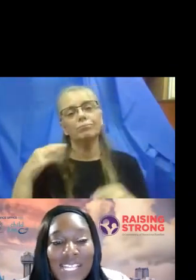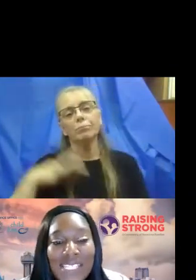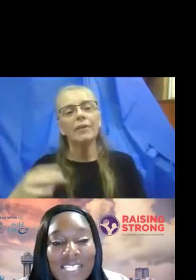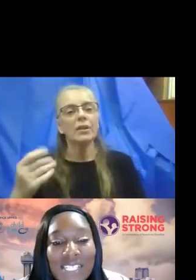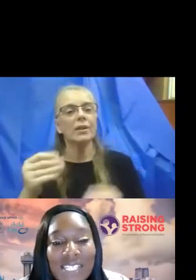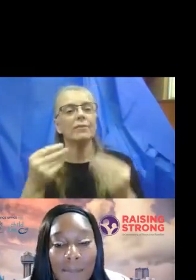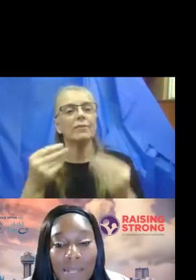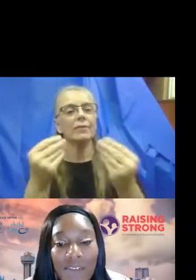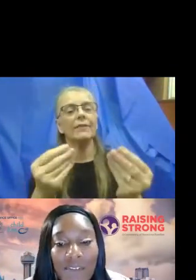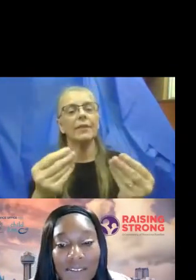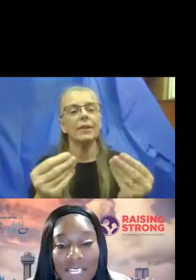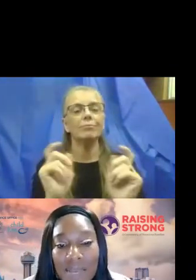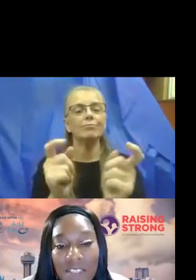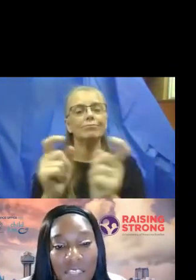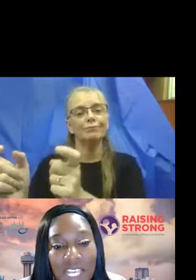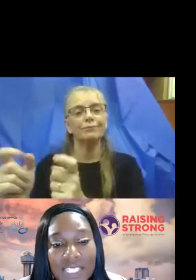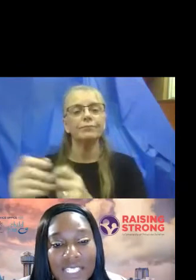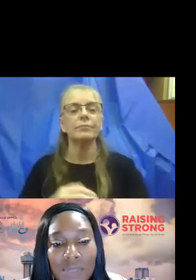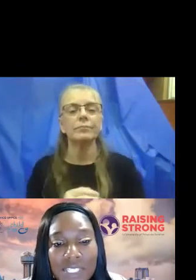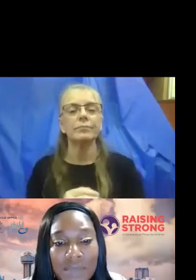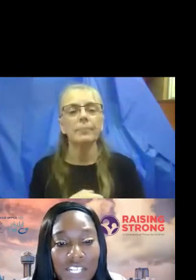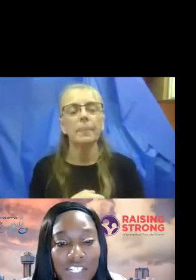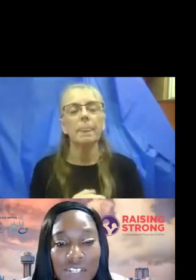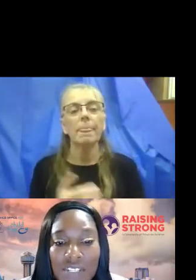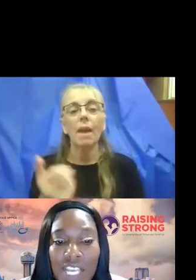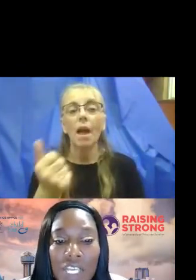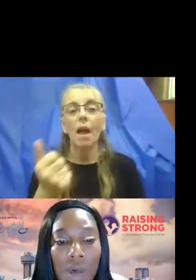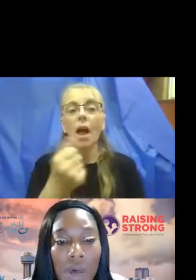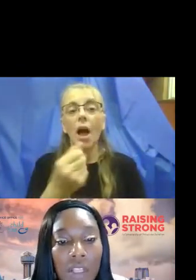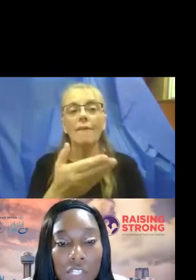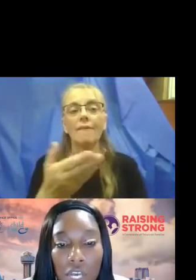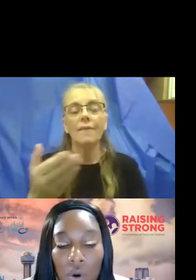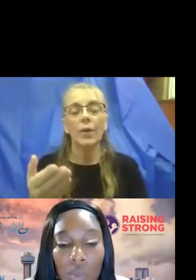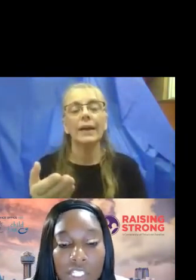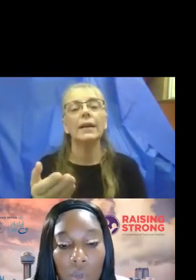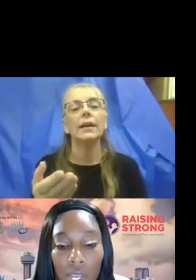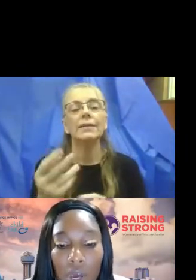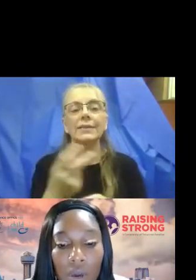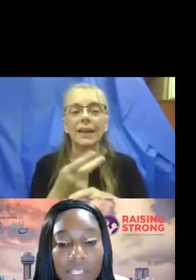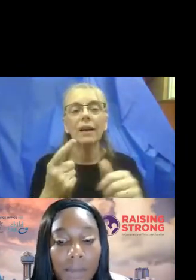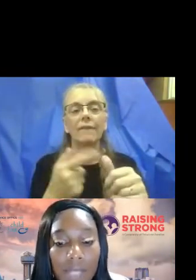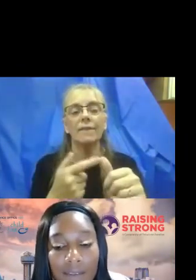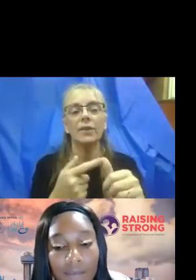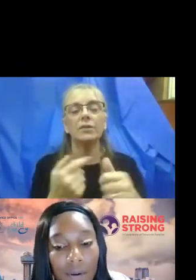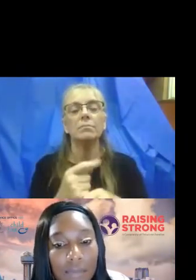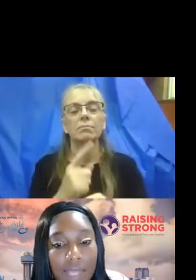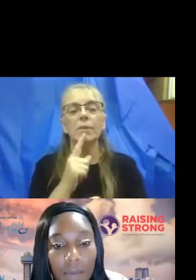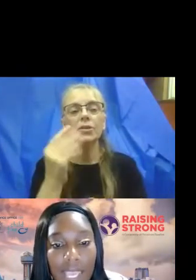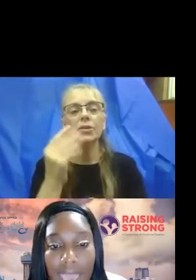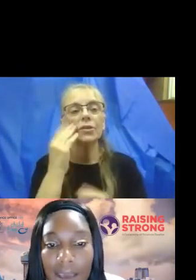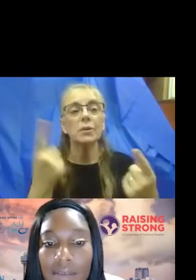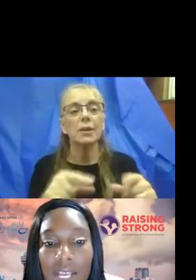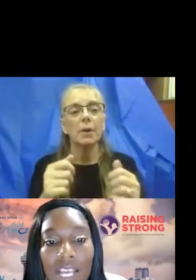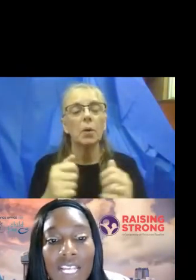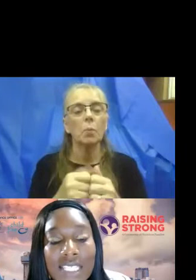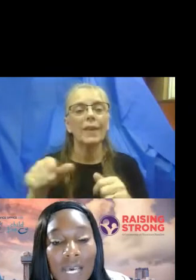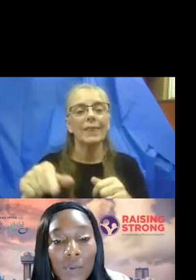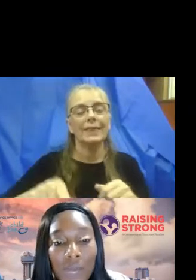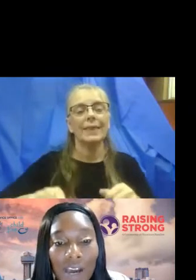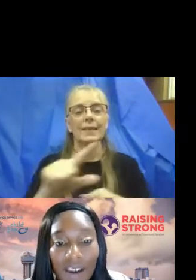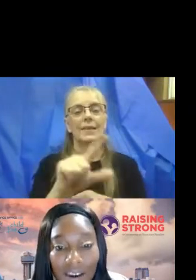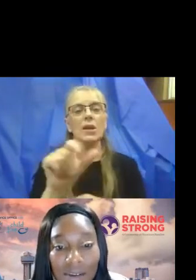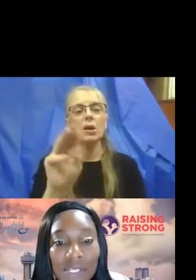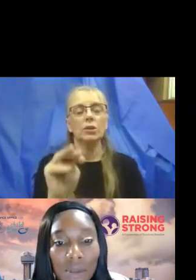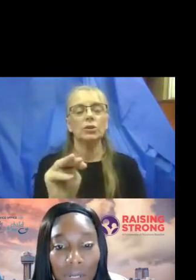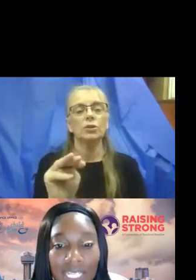All right, so just a couple of housekeeping things. I want to make sure that you all know what's going on with the platform that we have. So